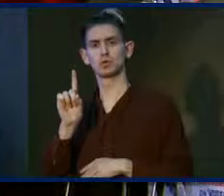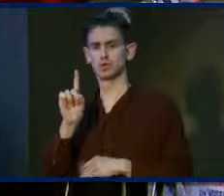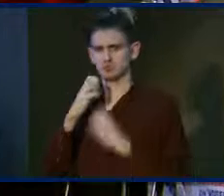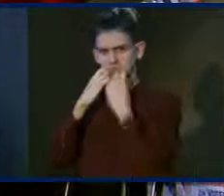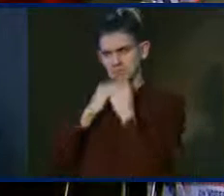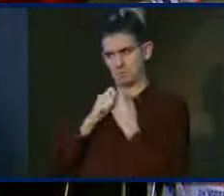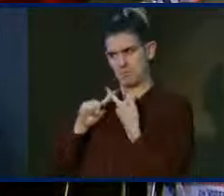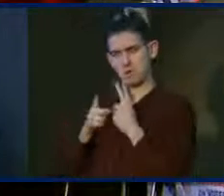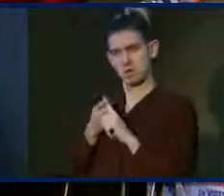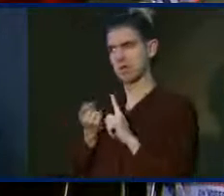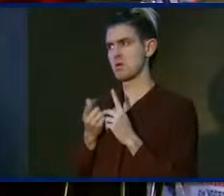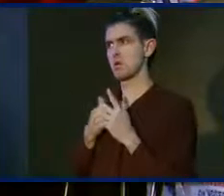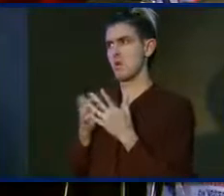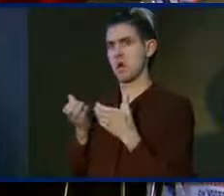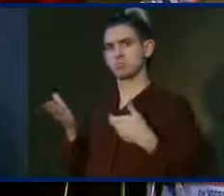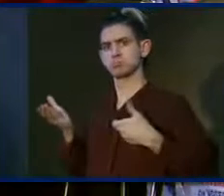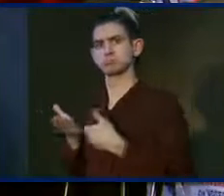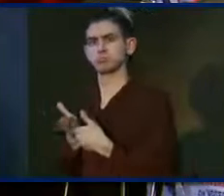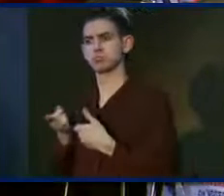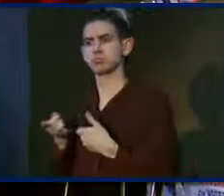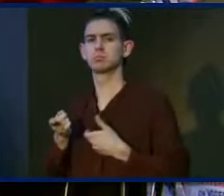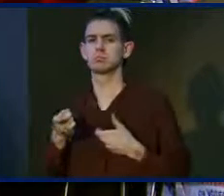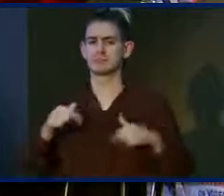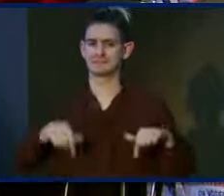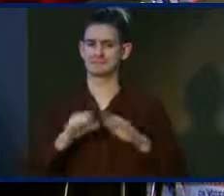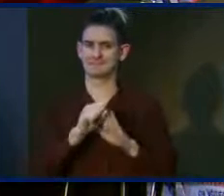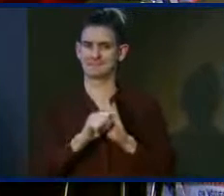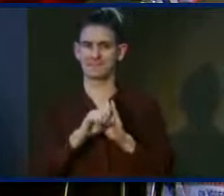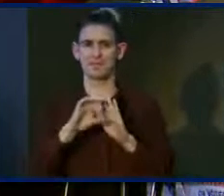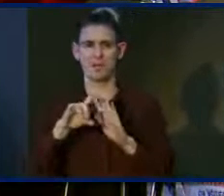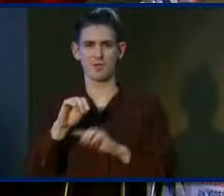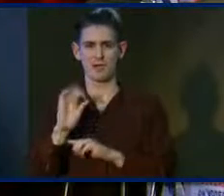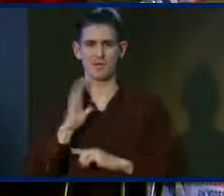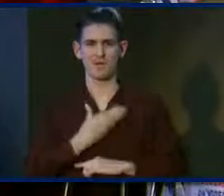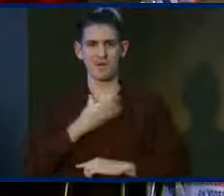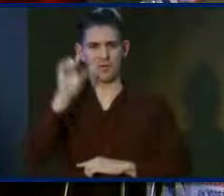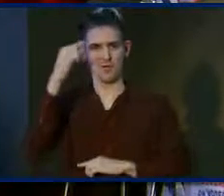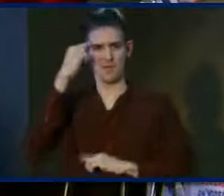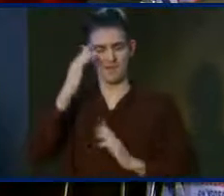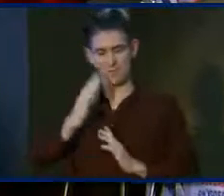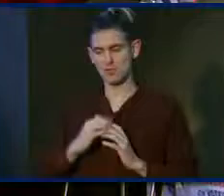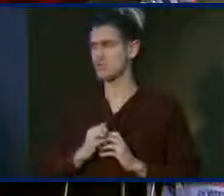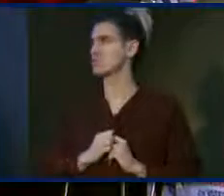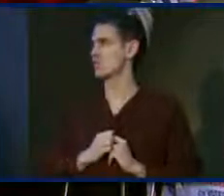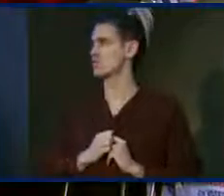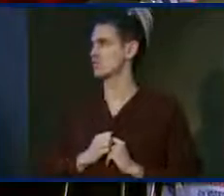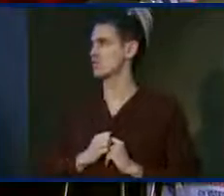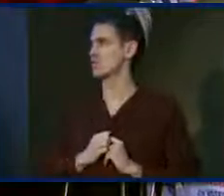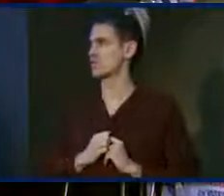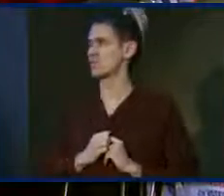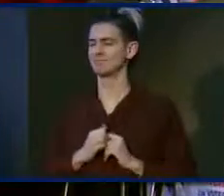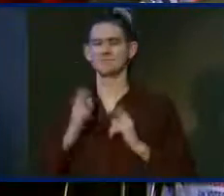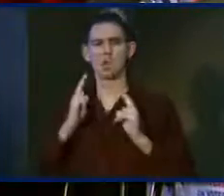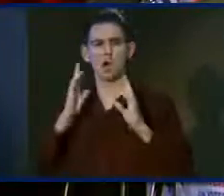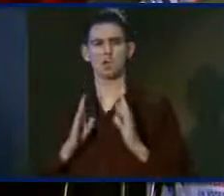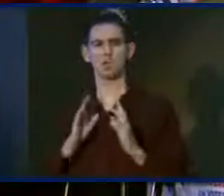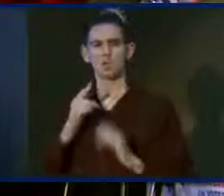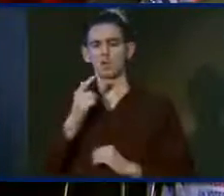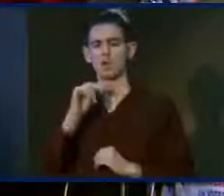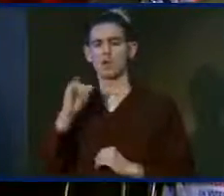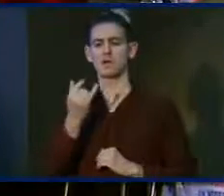and he wanted to come and welcome you all to the state of Colorado. Please welcome our governor, the Honorable Jared Polis.